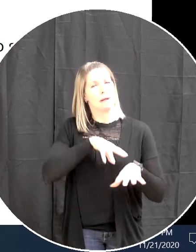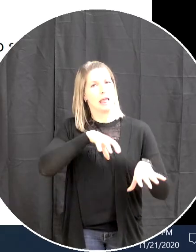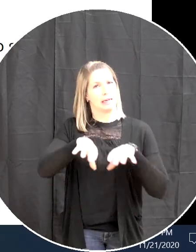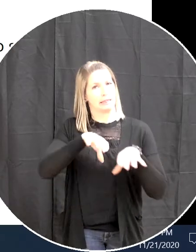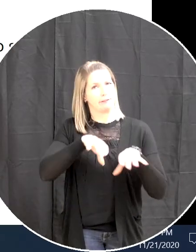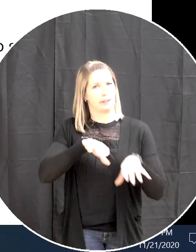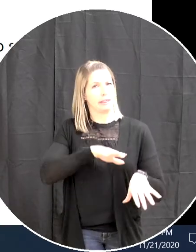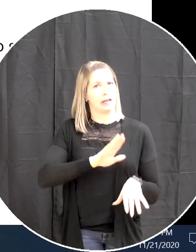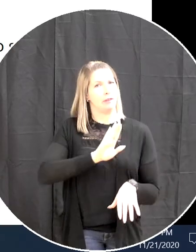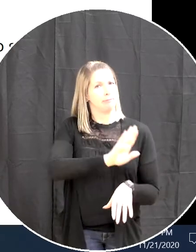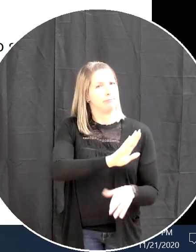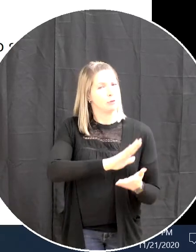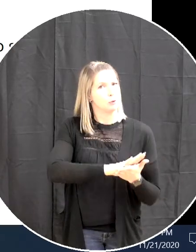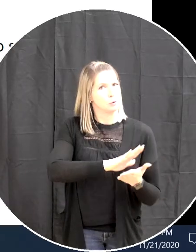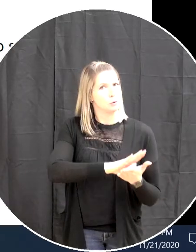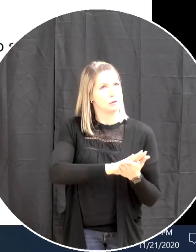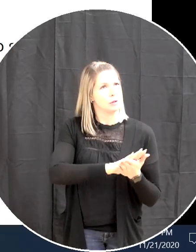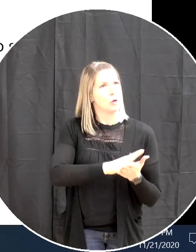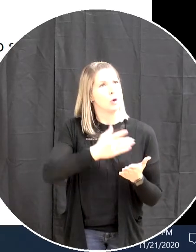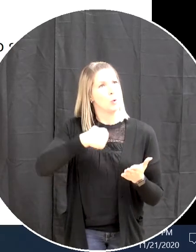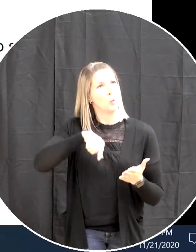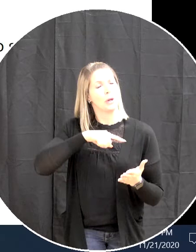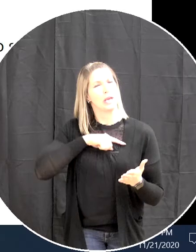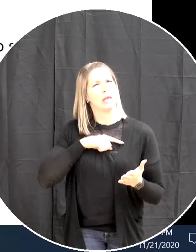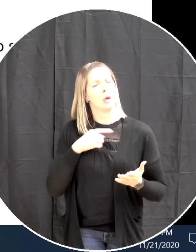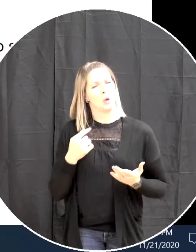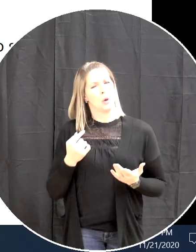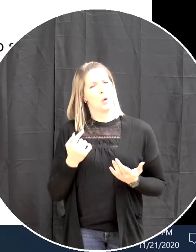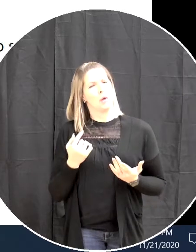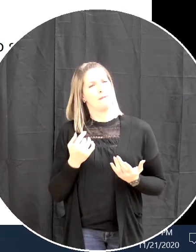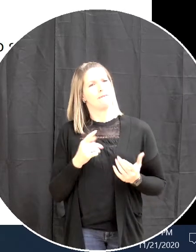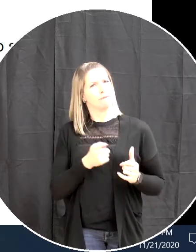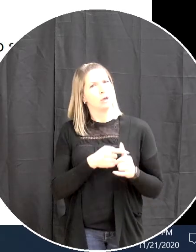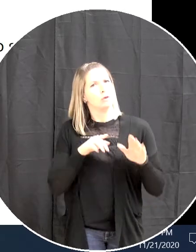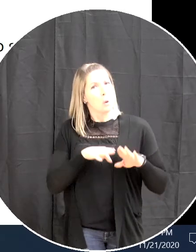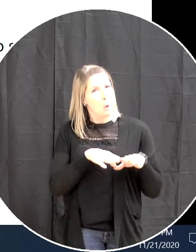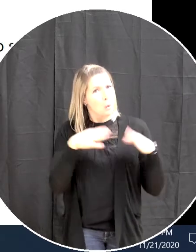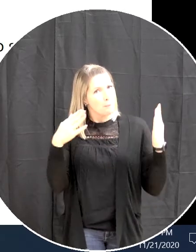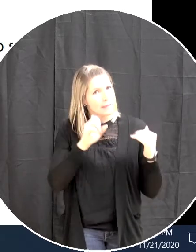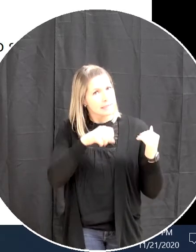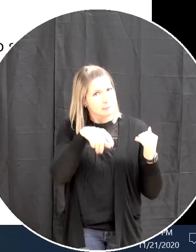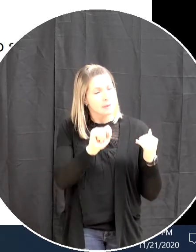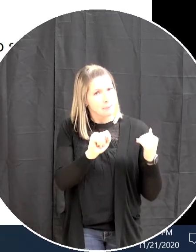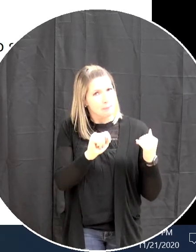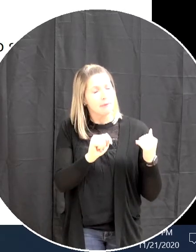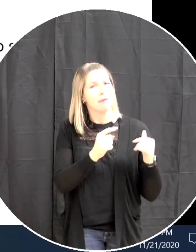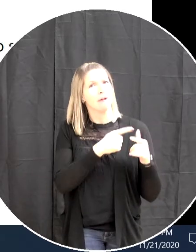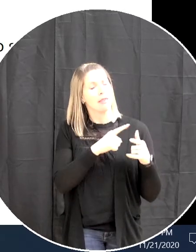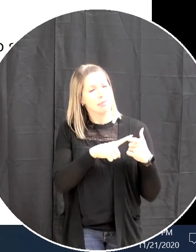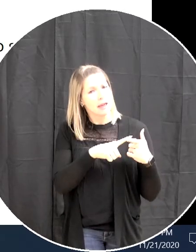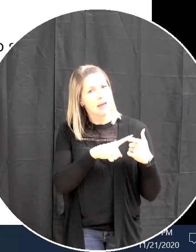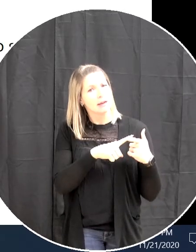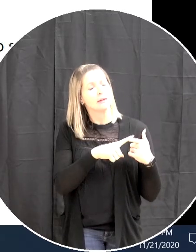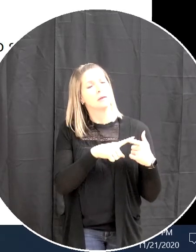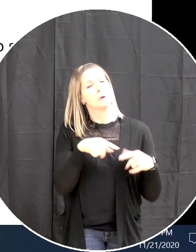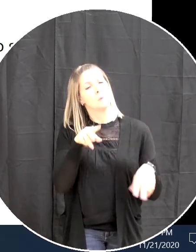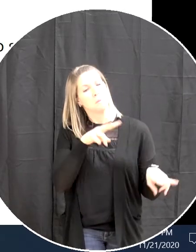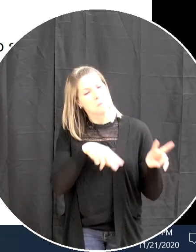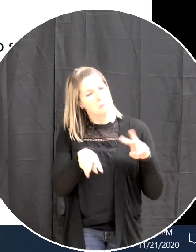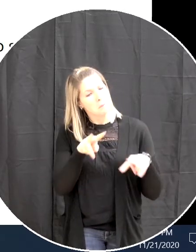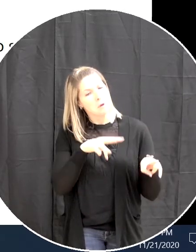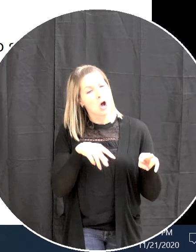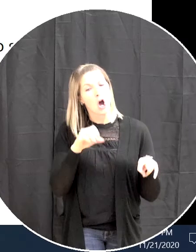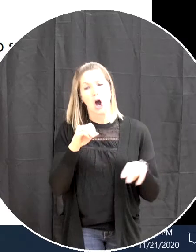we evaluated this. We didn't move quickly. We wanted to see how things went. In October 13th, we